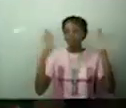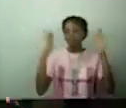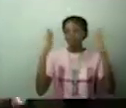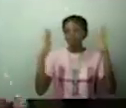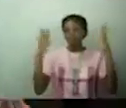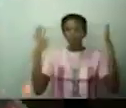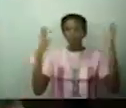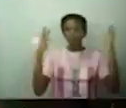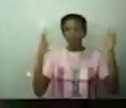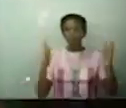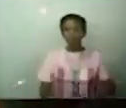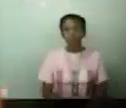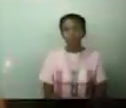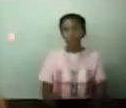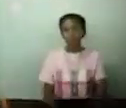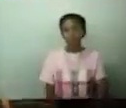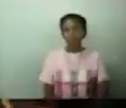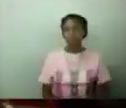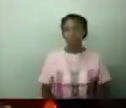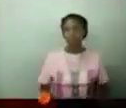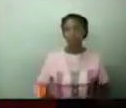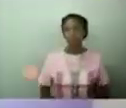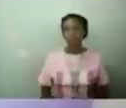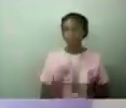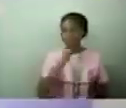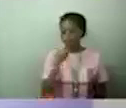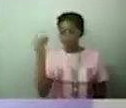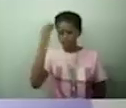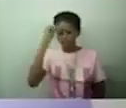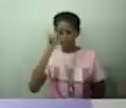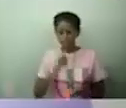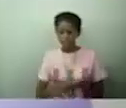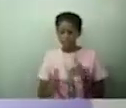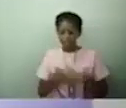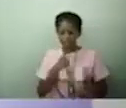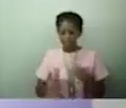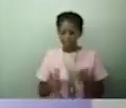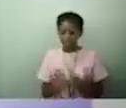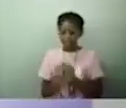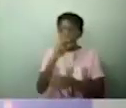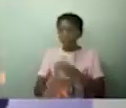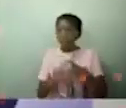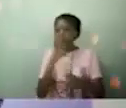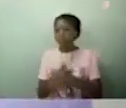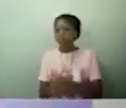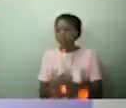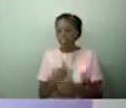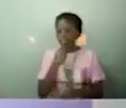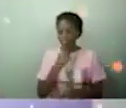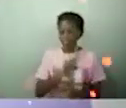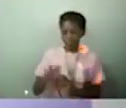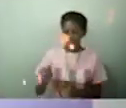Book of James said that, don't you know that friendliness with the world is enmity with